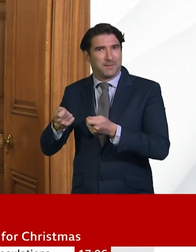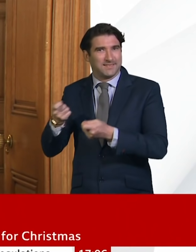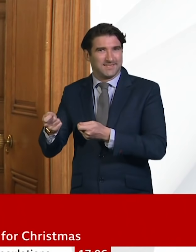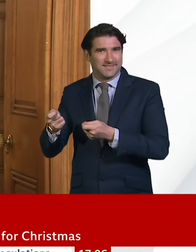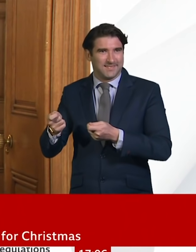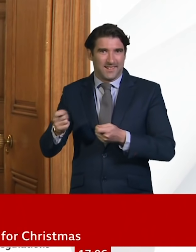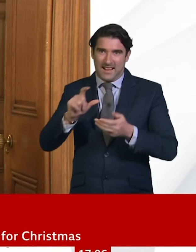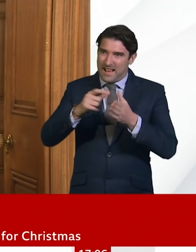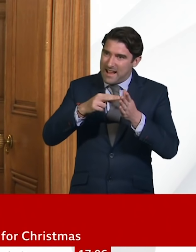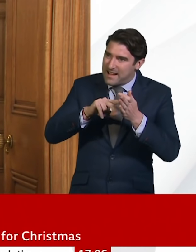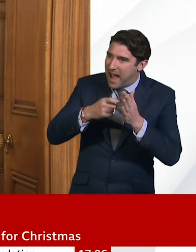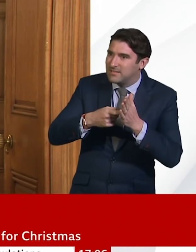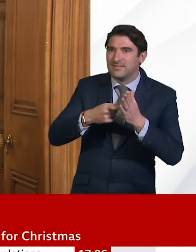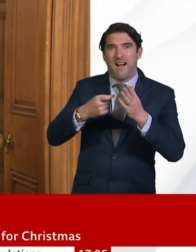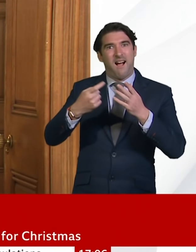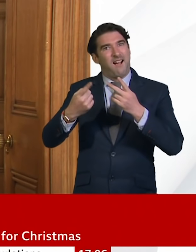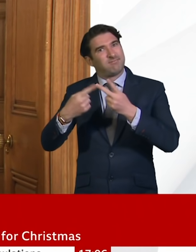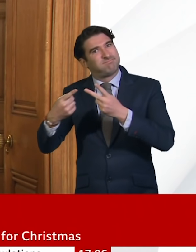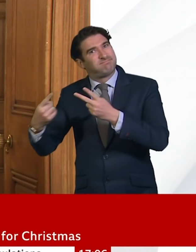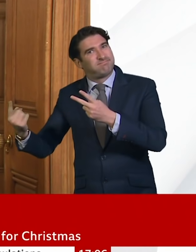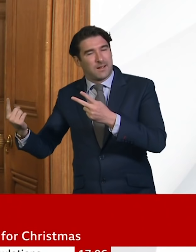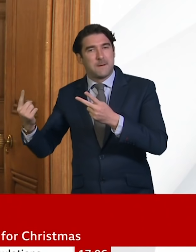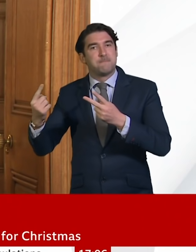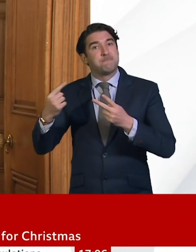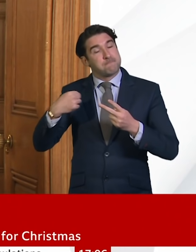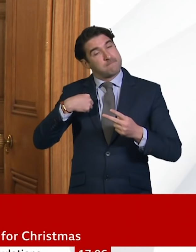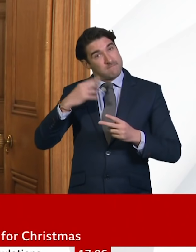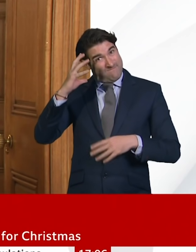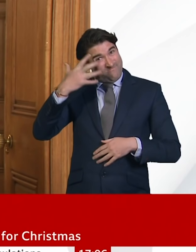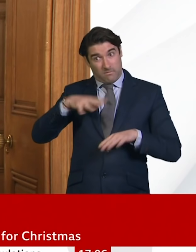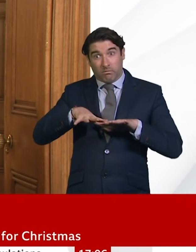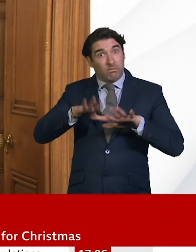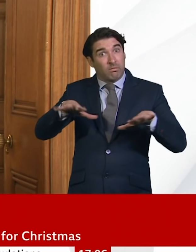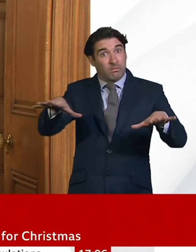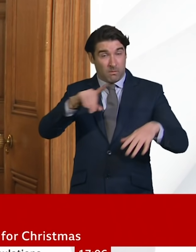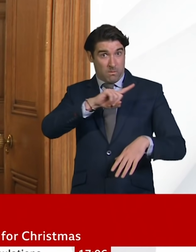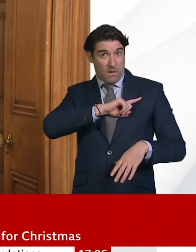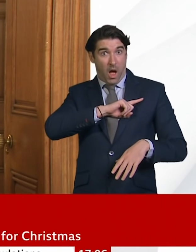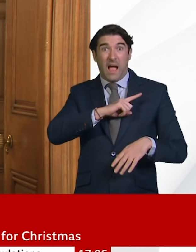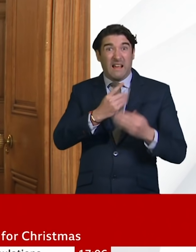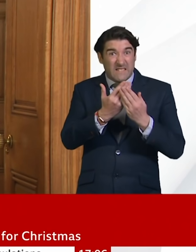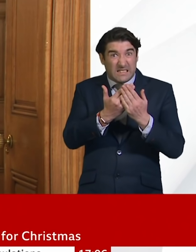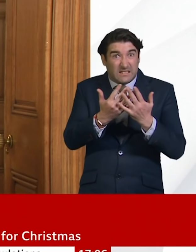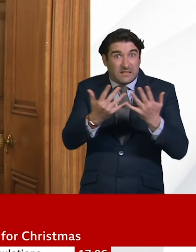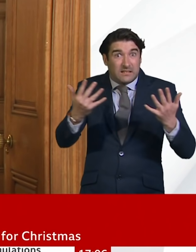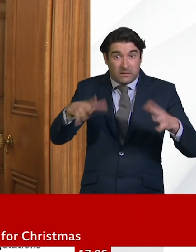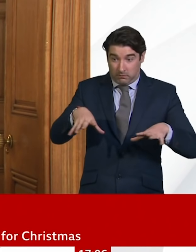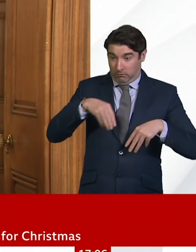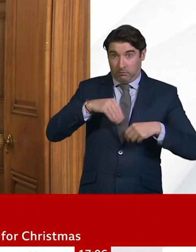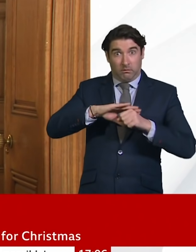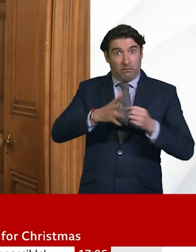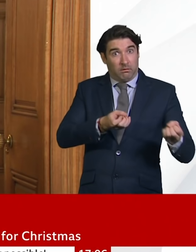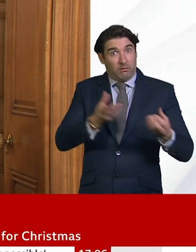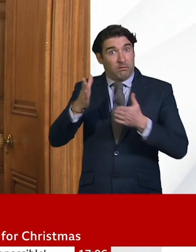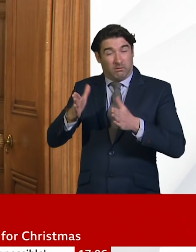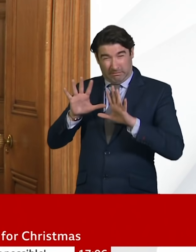one could get any such care. And that's why we must bear down on this virus now,